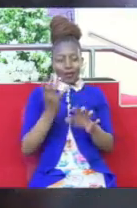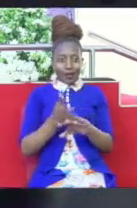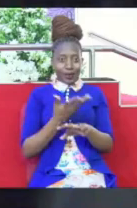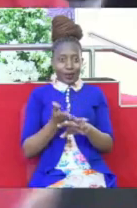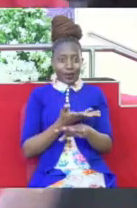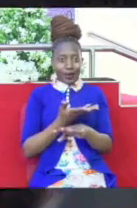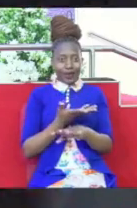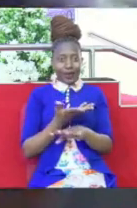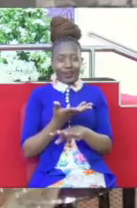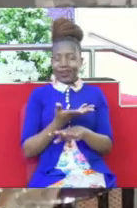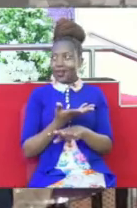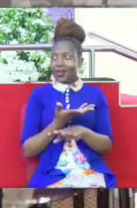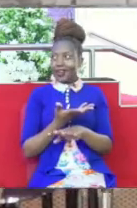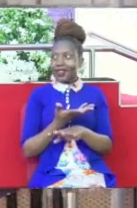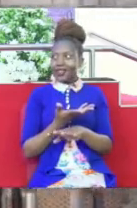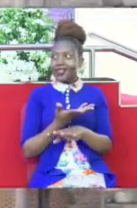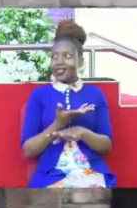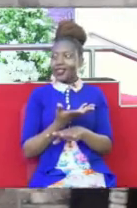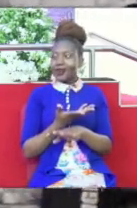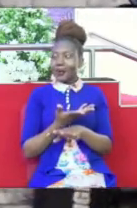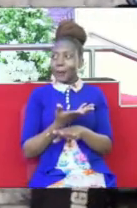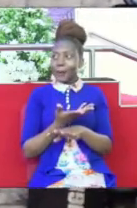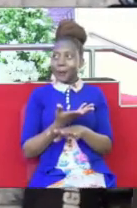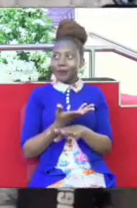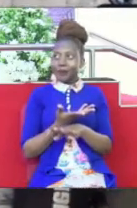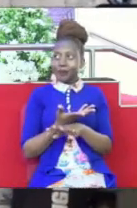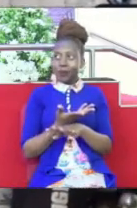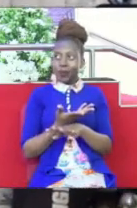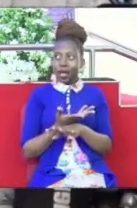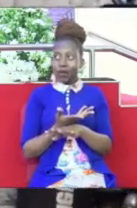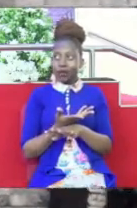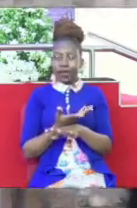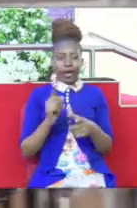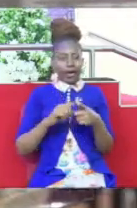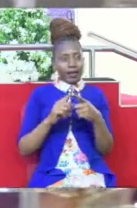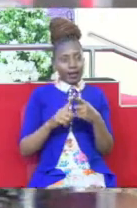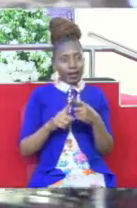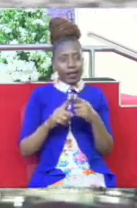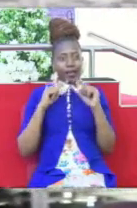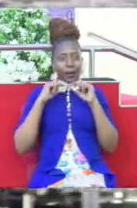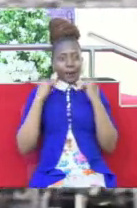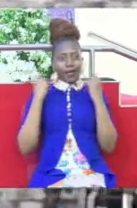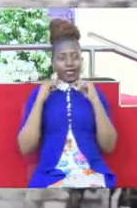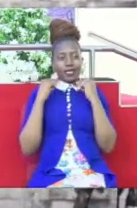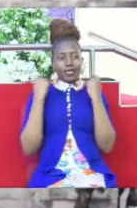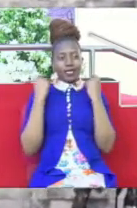It's the truth. Anyway. And then we're going to say that the priest tasema ule kuhani.